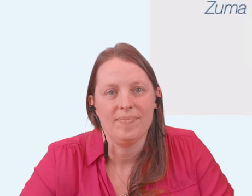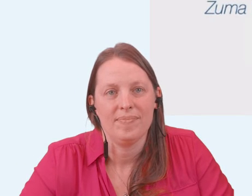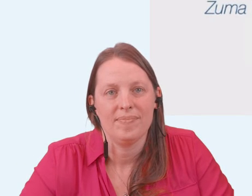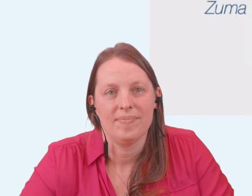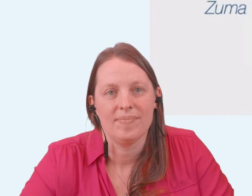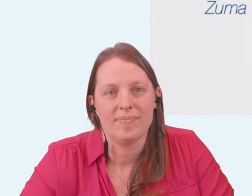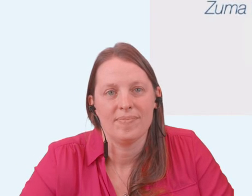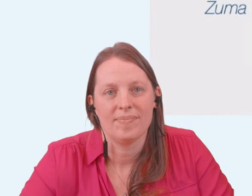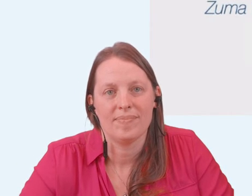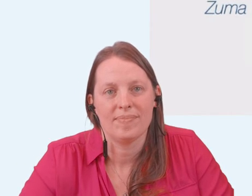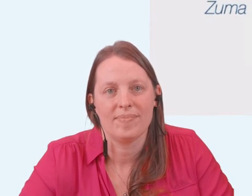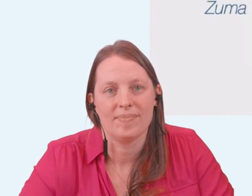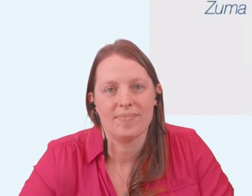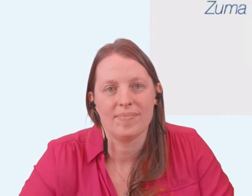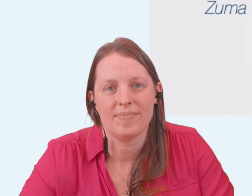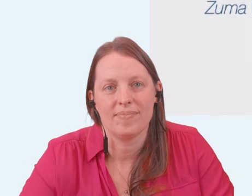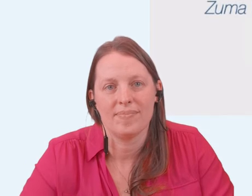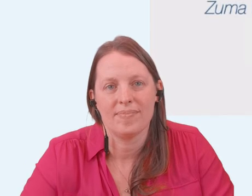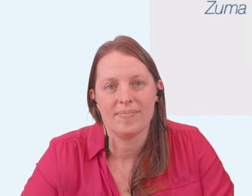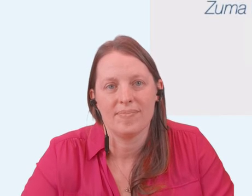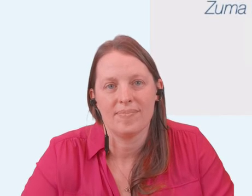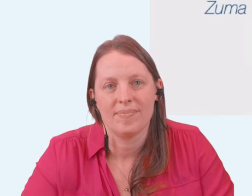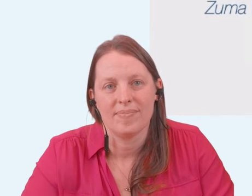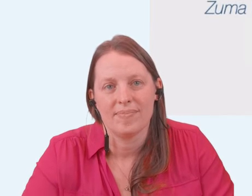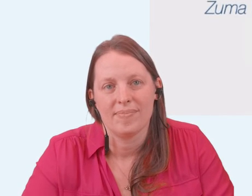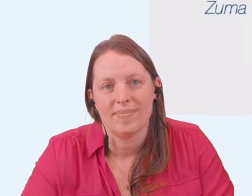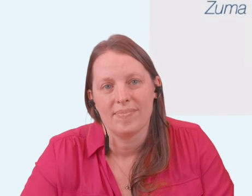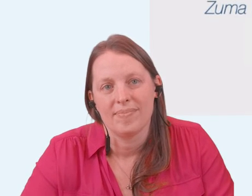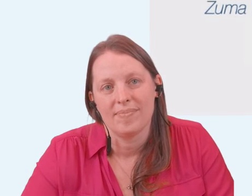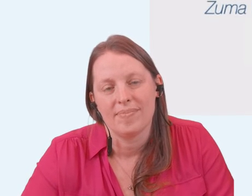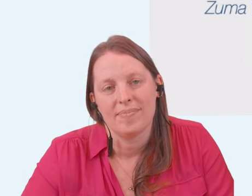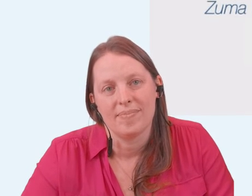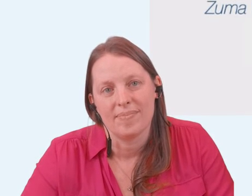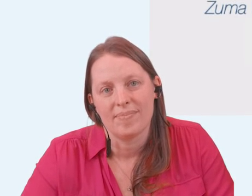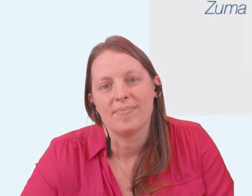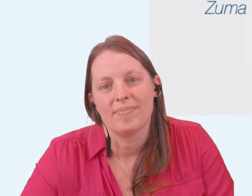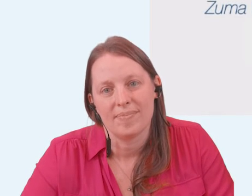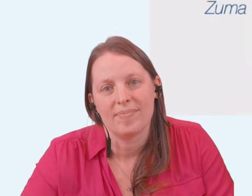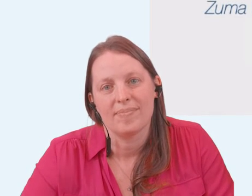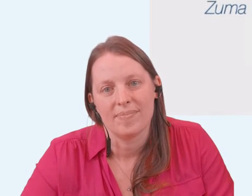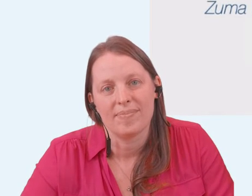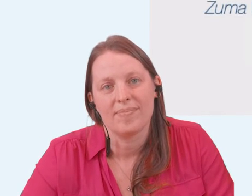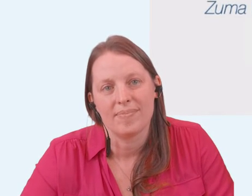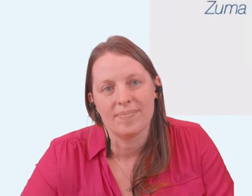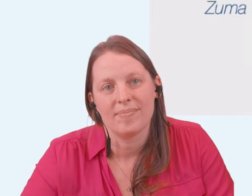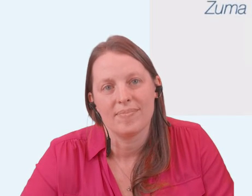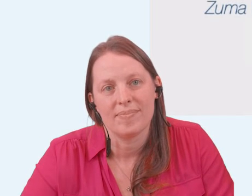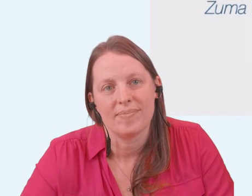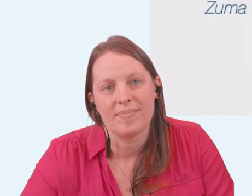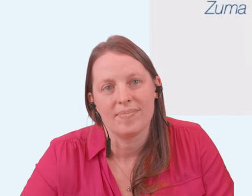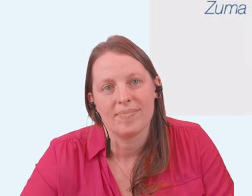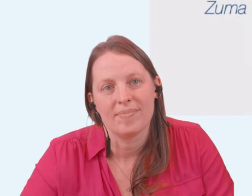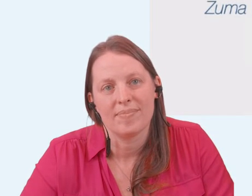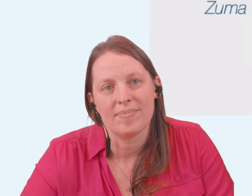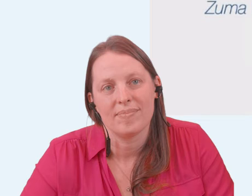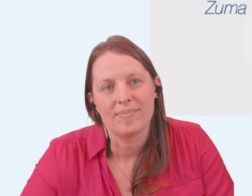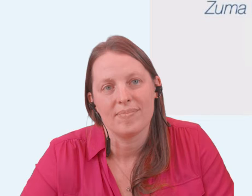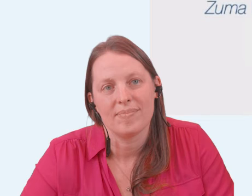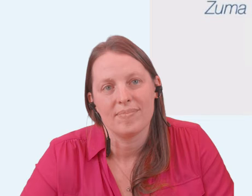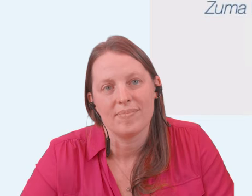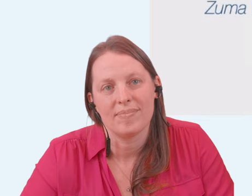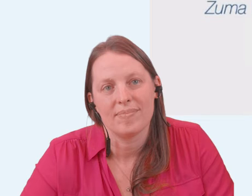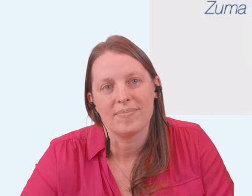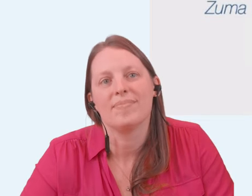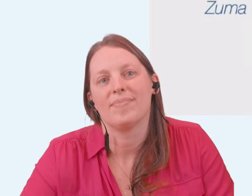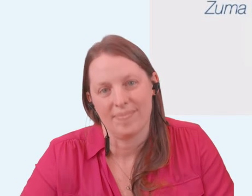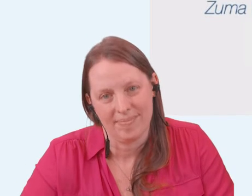Now it's gonna beating, I'm gonna inversion of the nystagmus in the second position. It for us is a